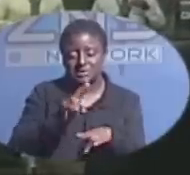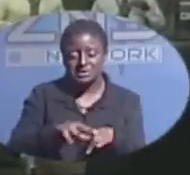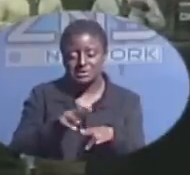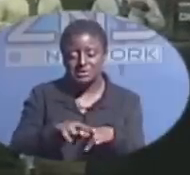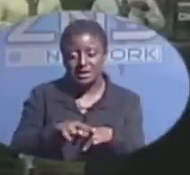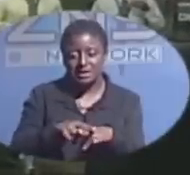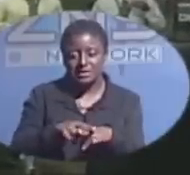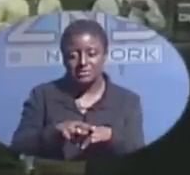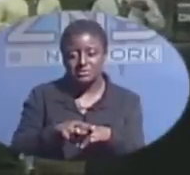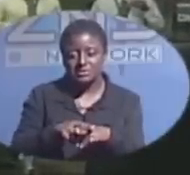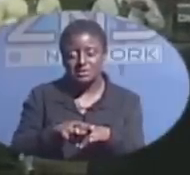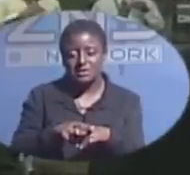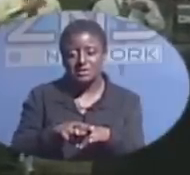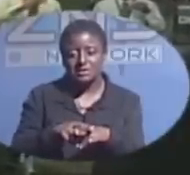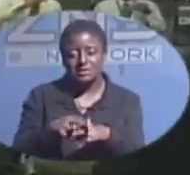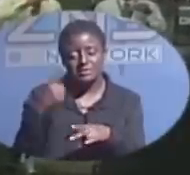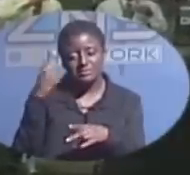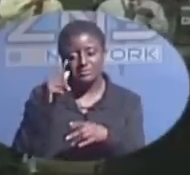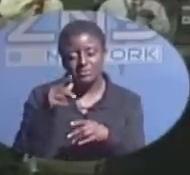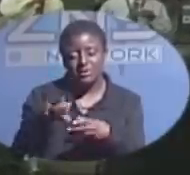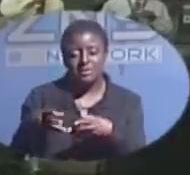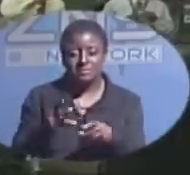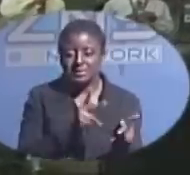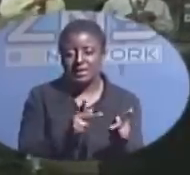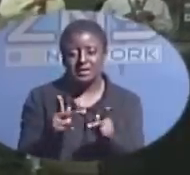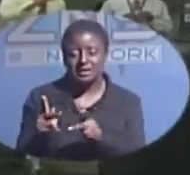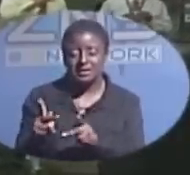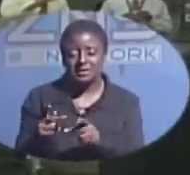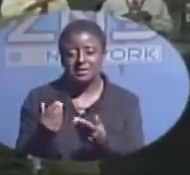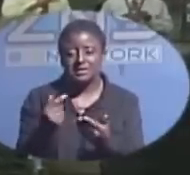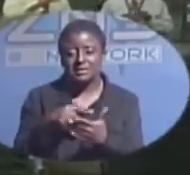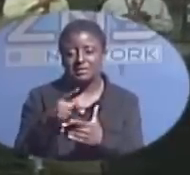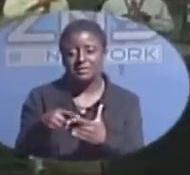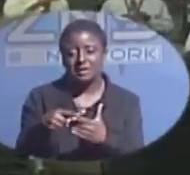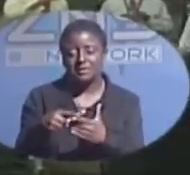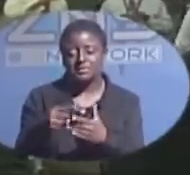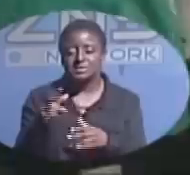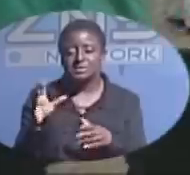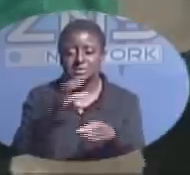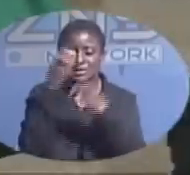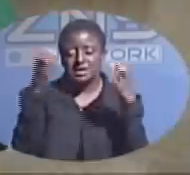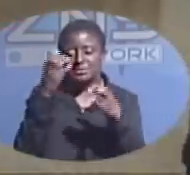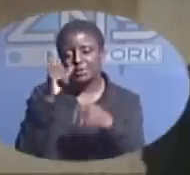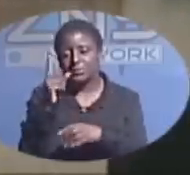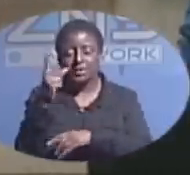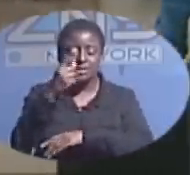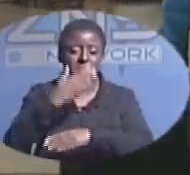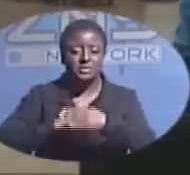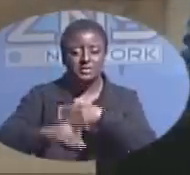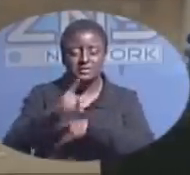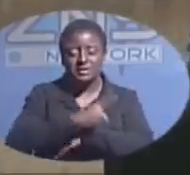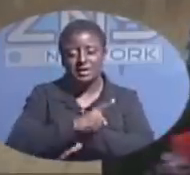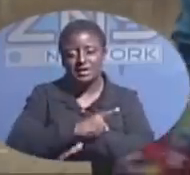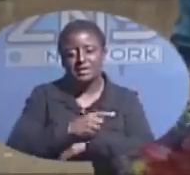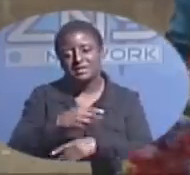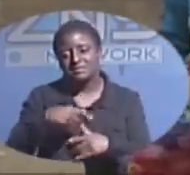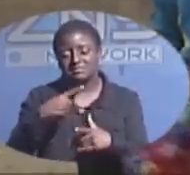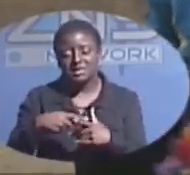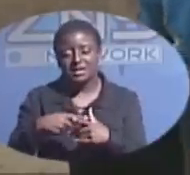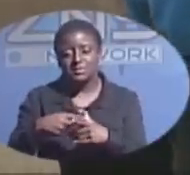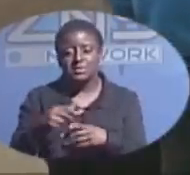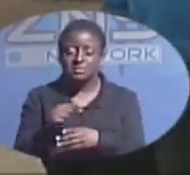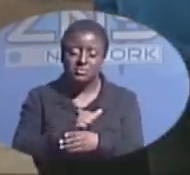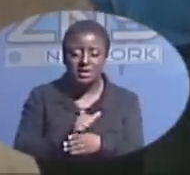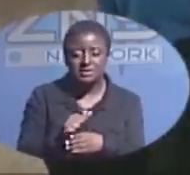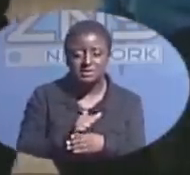strategize, and then we have one of the guys have a birthday with us, have a little get-together tomorrow evening. And then on Saturday, same time, we go to the practice field again at 10 o'clock in the morning. Light